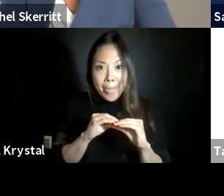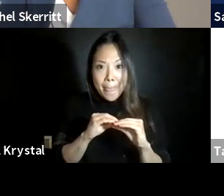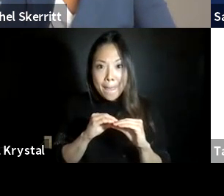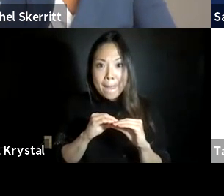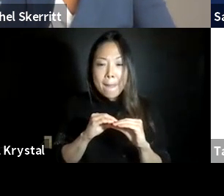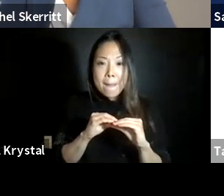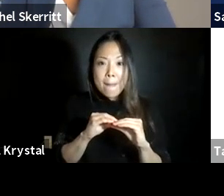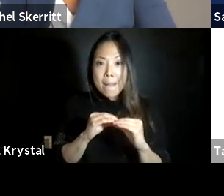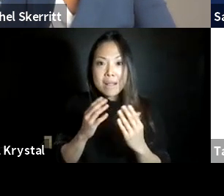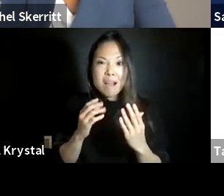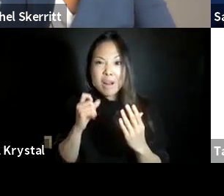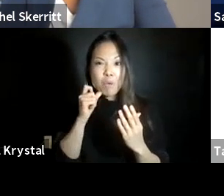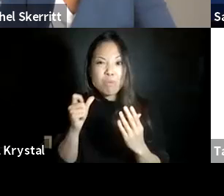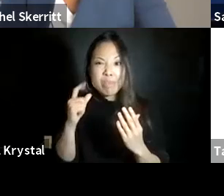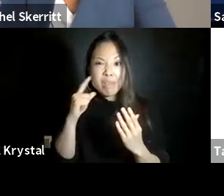want.